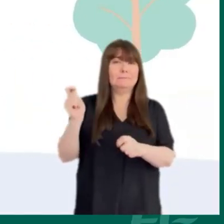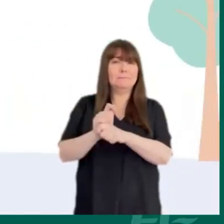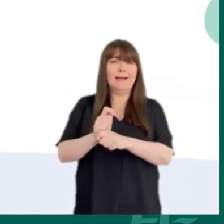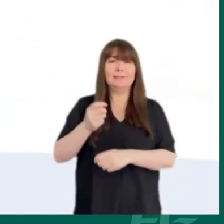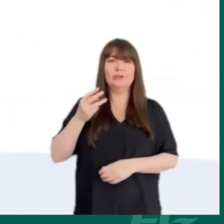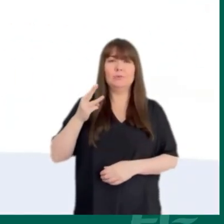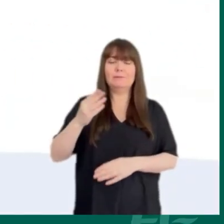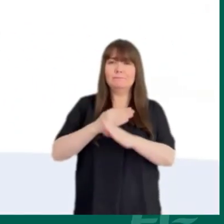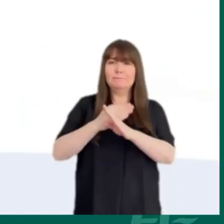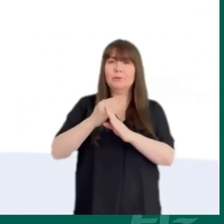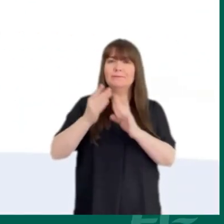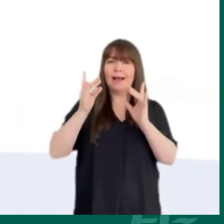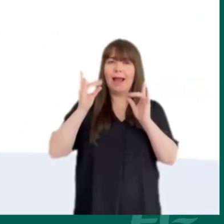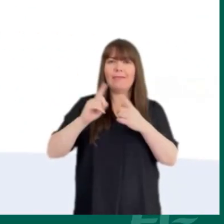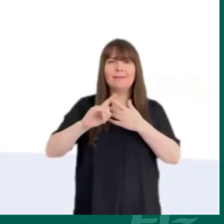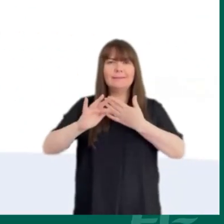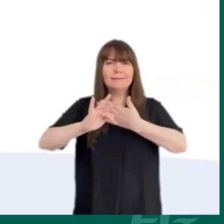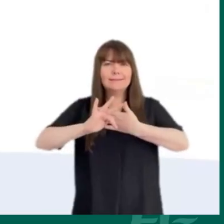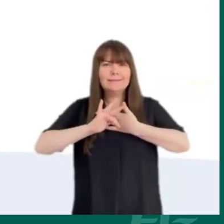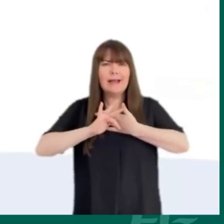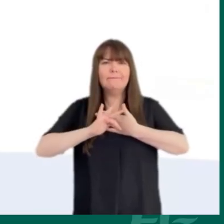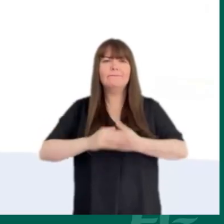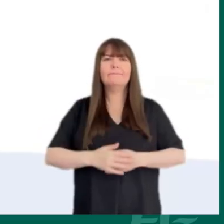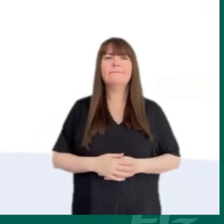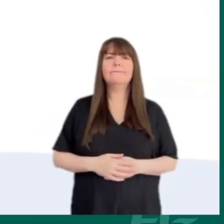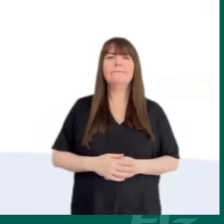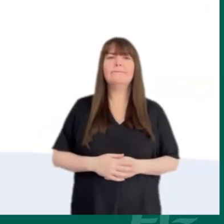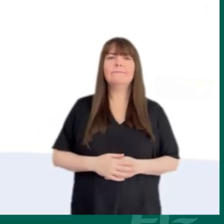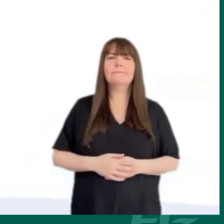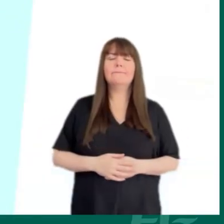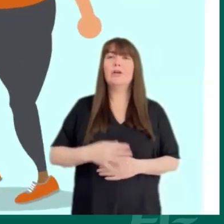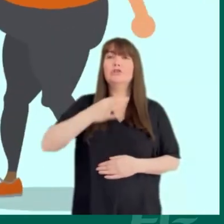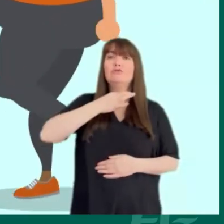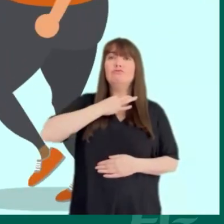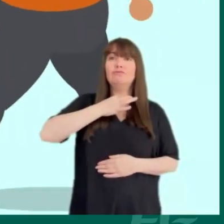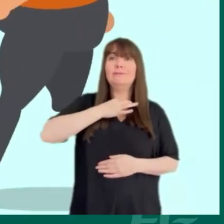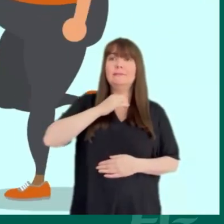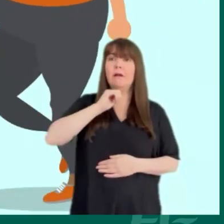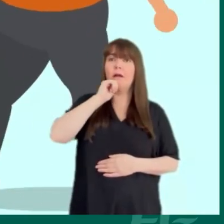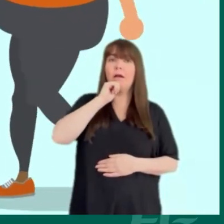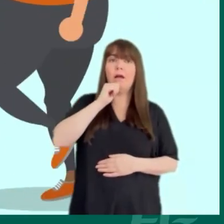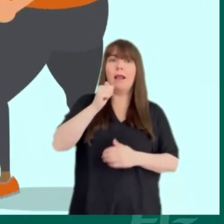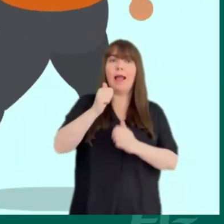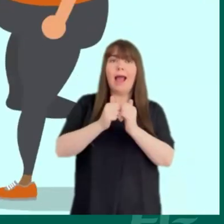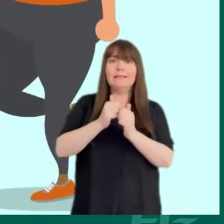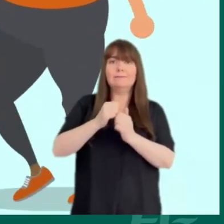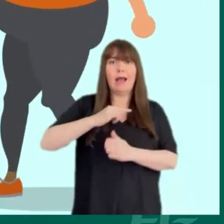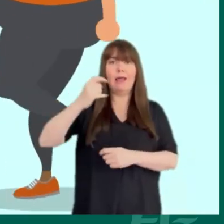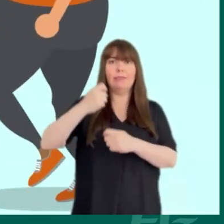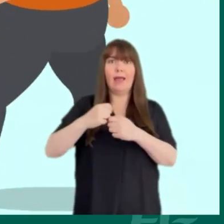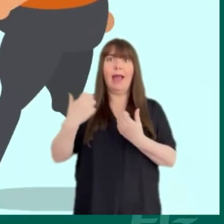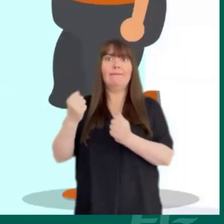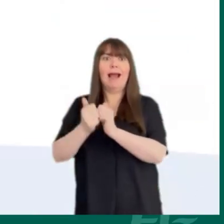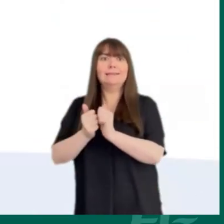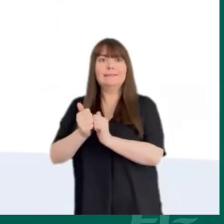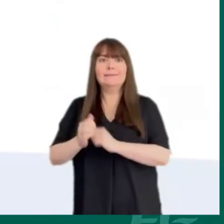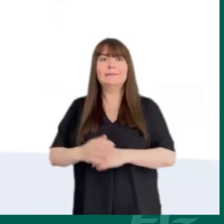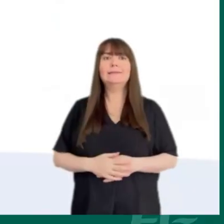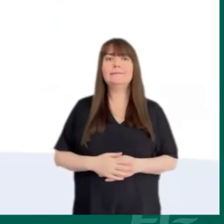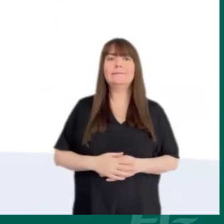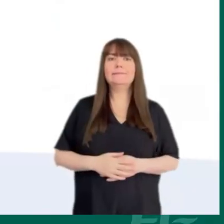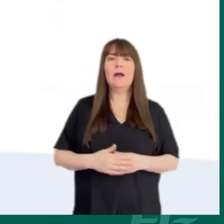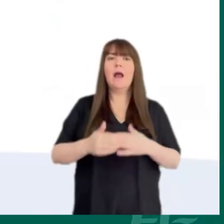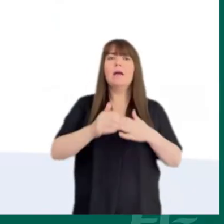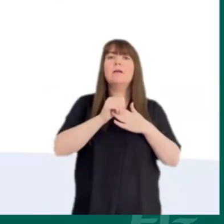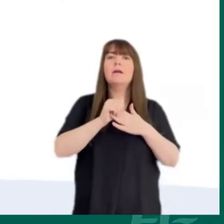one of the best ways to improve your health, and it's safe. The risks of not being active are higher than being active. Ireland's